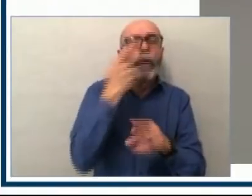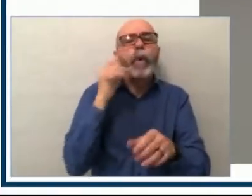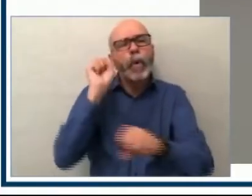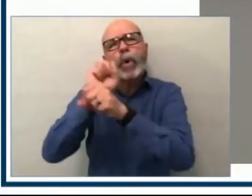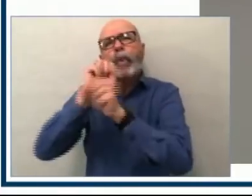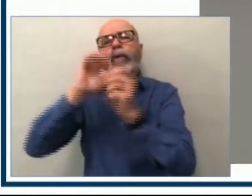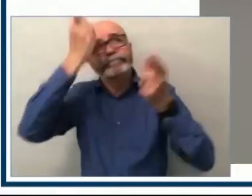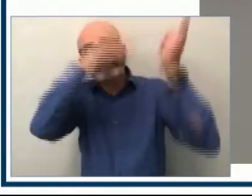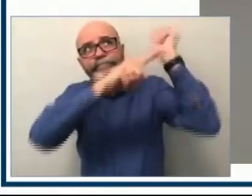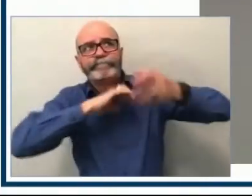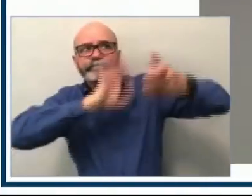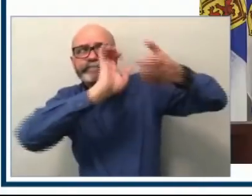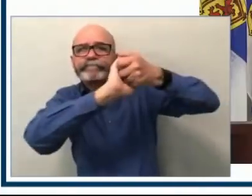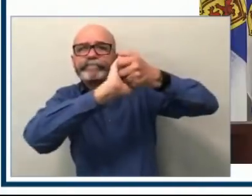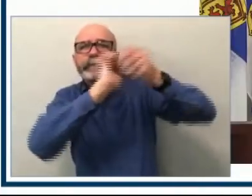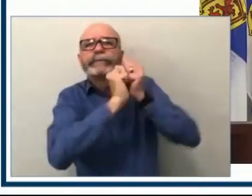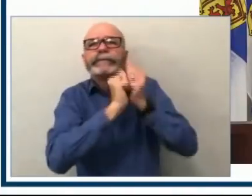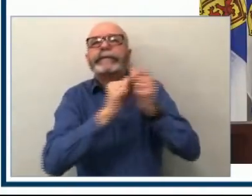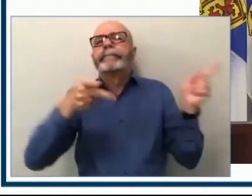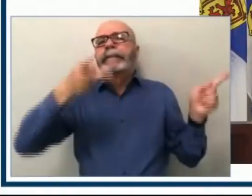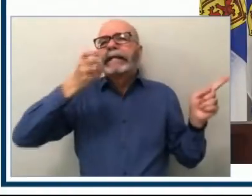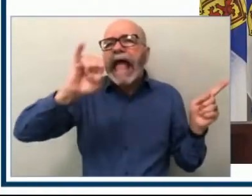well. Go ahead with your follow-up, Nabal.